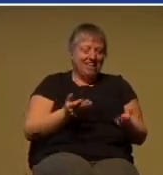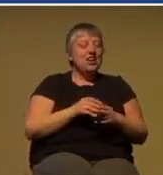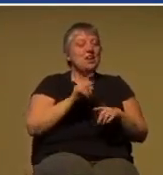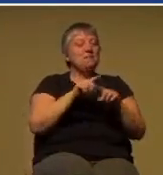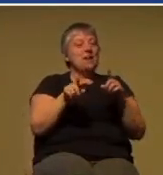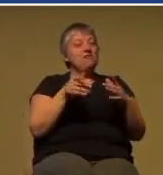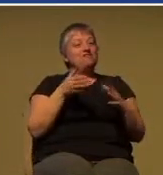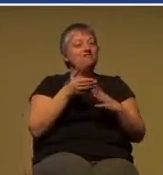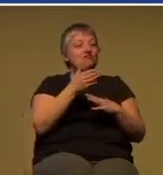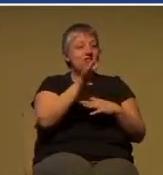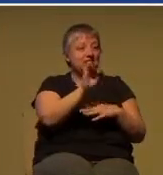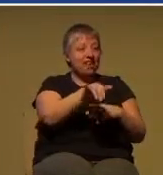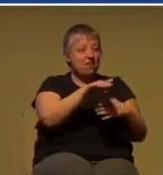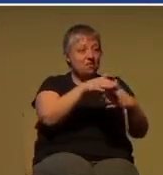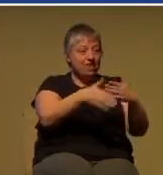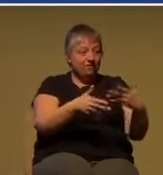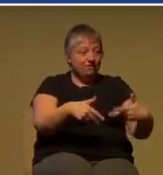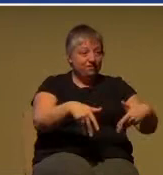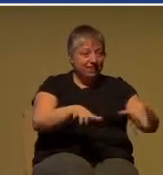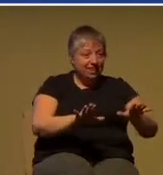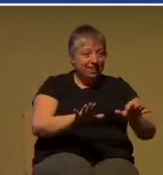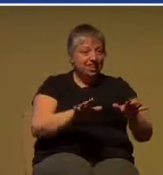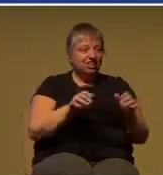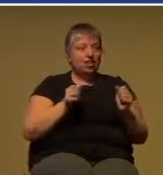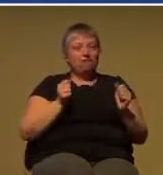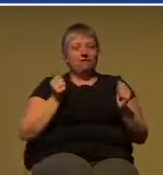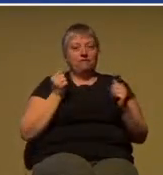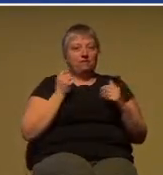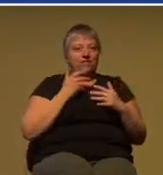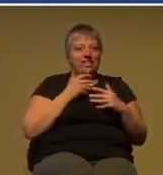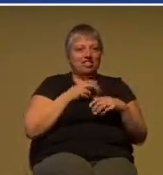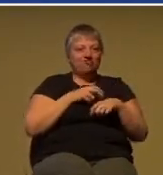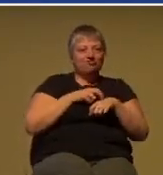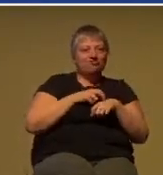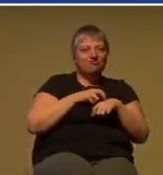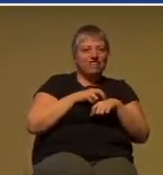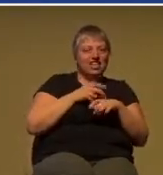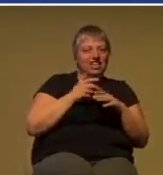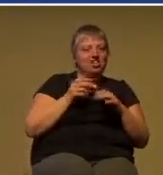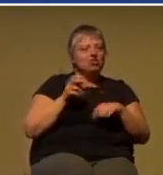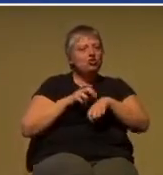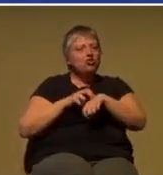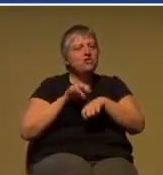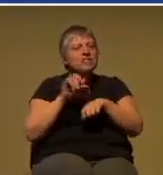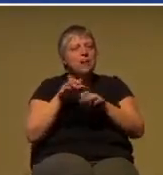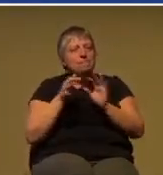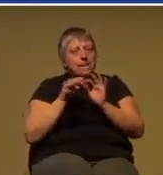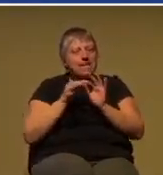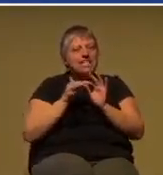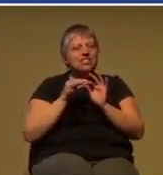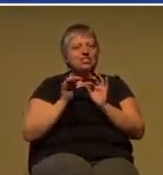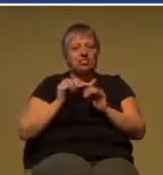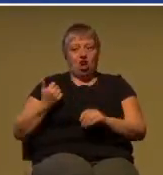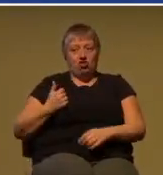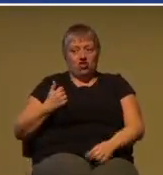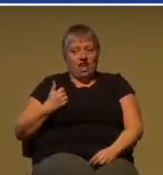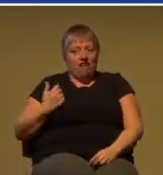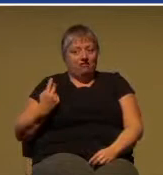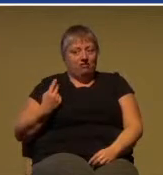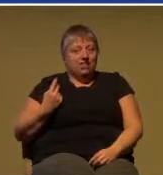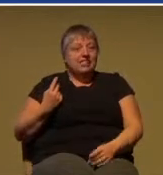that weekend. We were fear and trembling because we were really nervous about the message, about ourselves being able to be up there